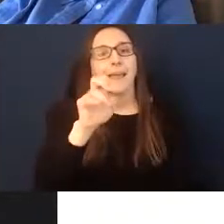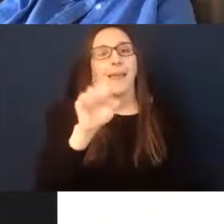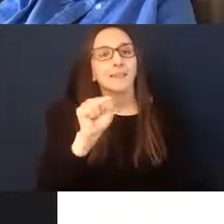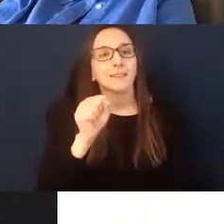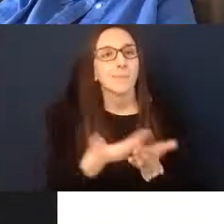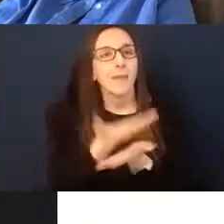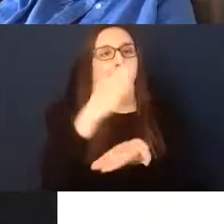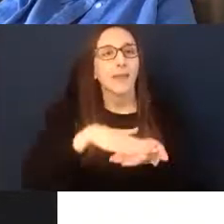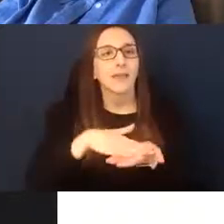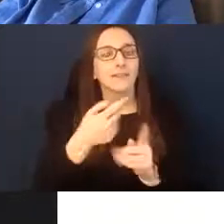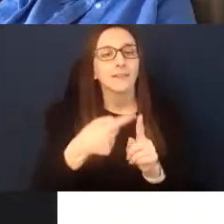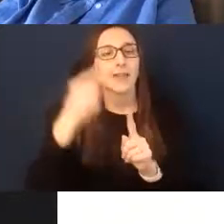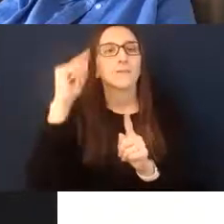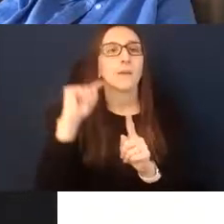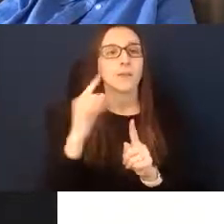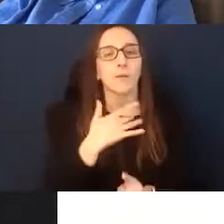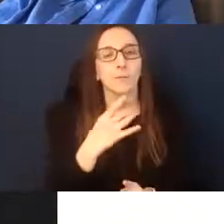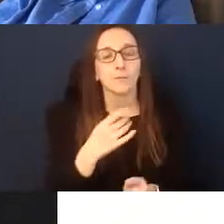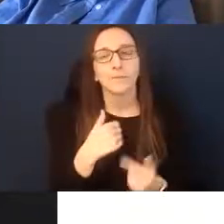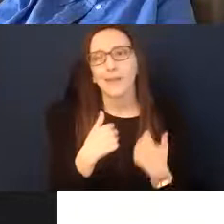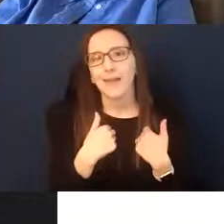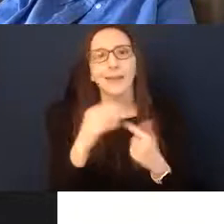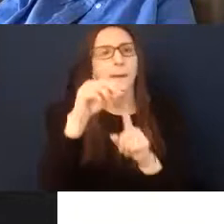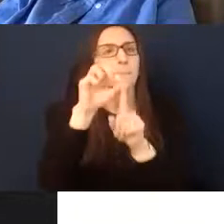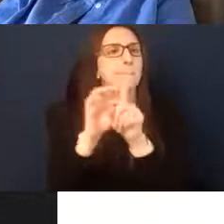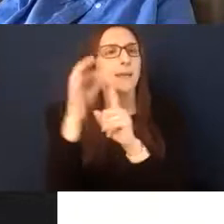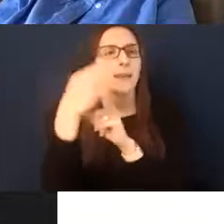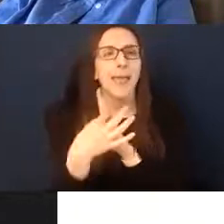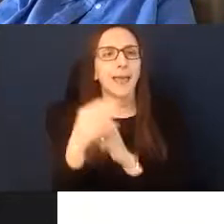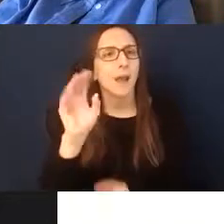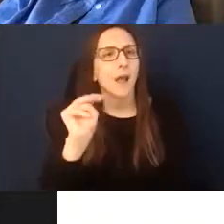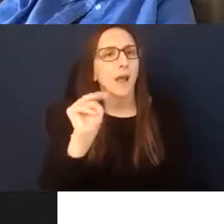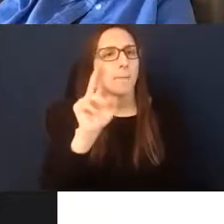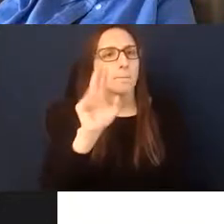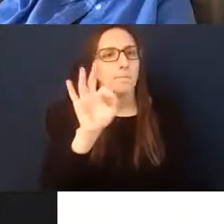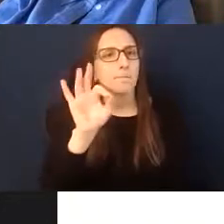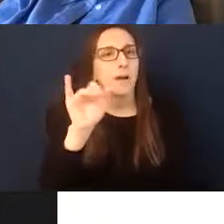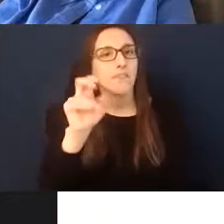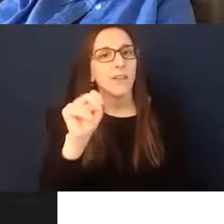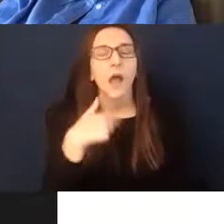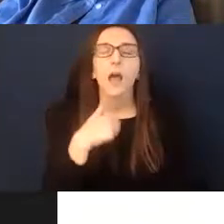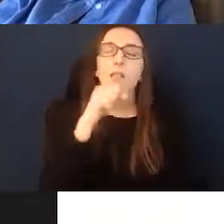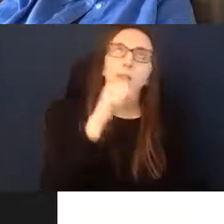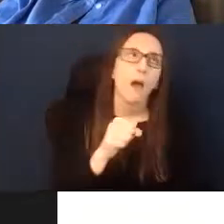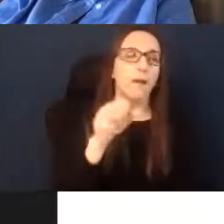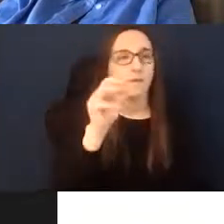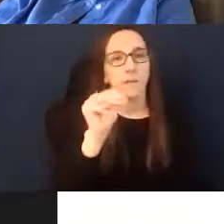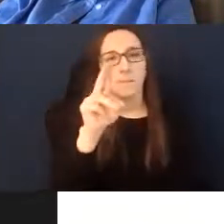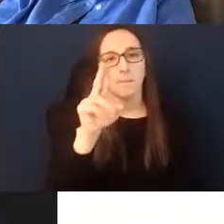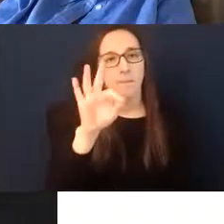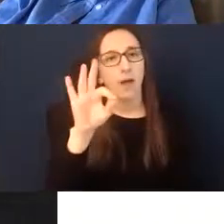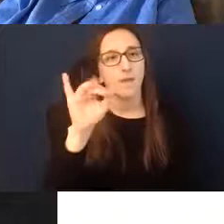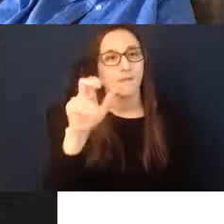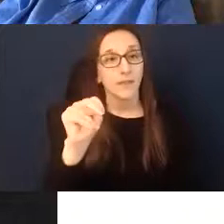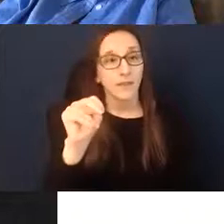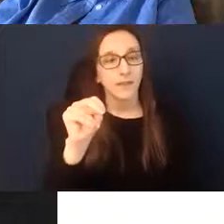had banana muffins. I love muffins. I want to be eating a muffin often. So that was something I wanted to